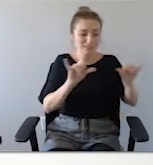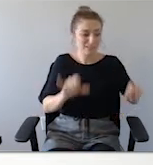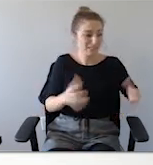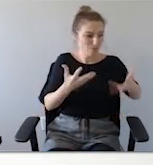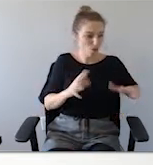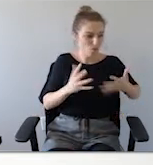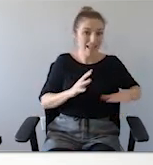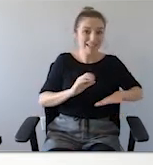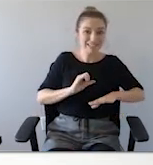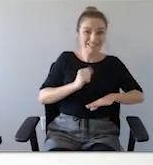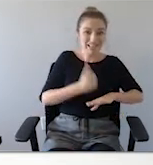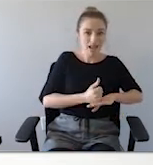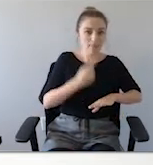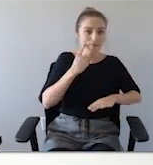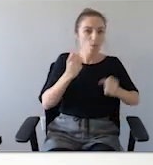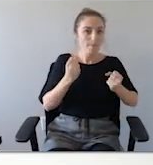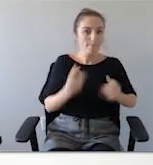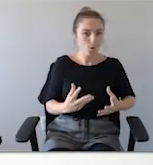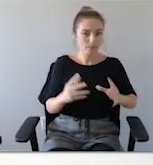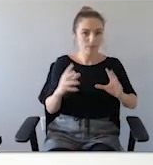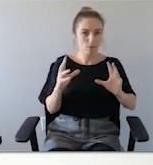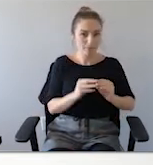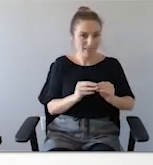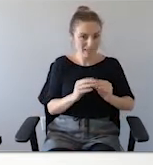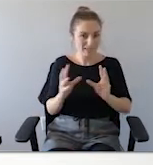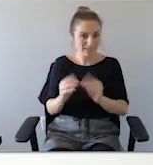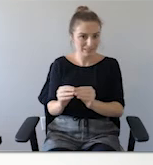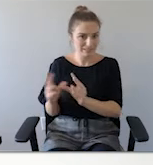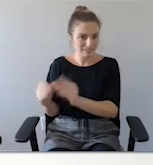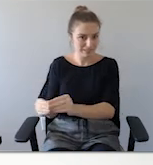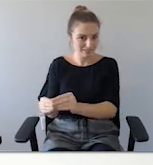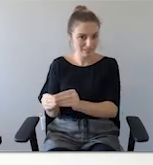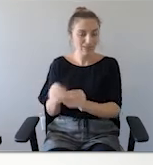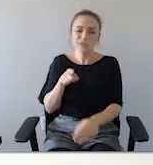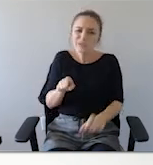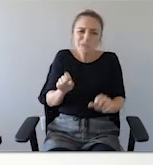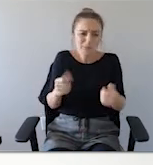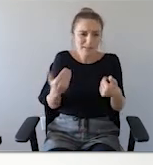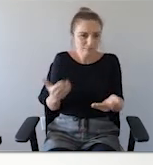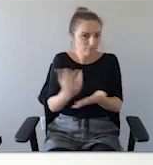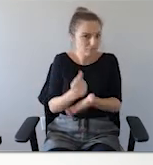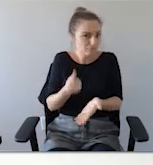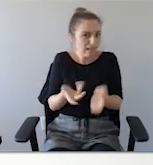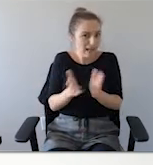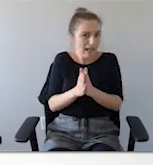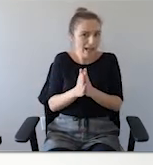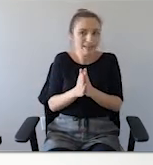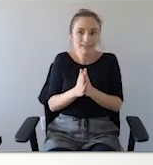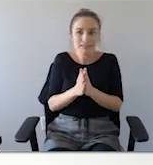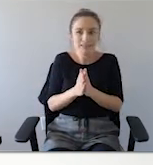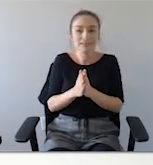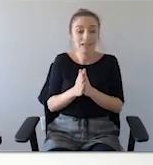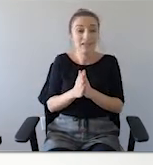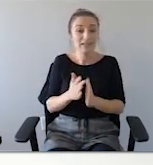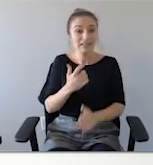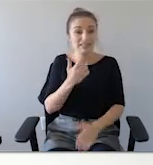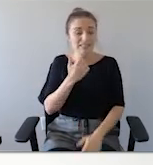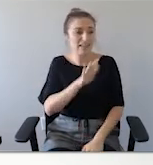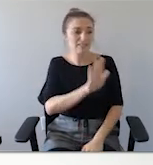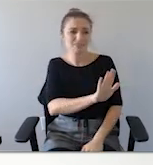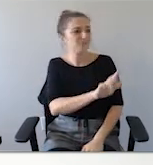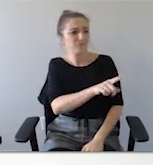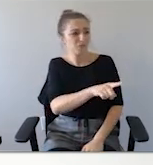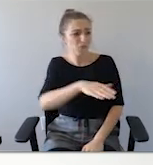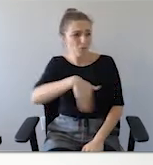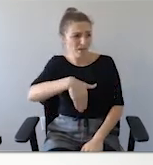for multiple meetings. So you can ask that, you know, you guys aren't ready. And if they know that you're going to